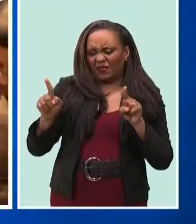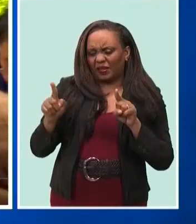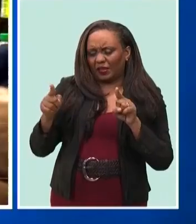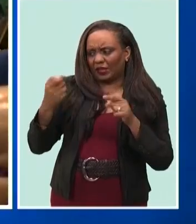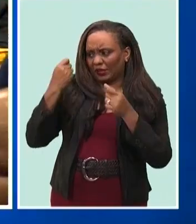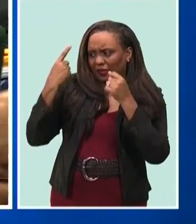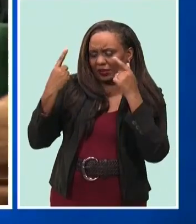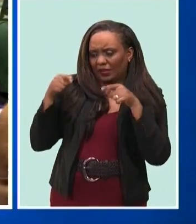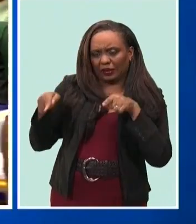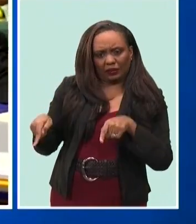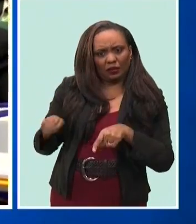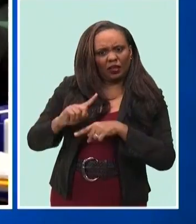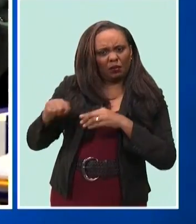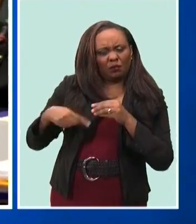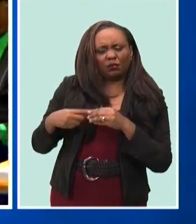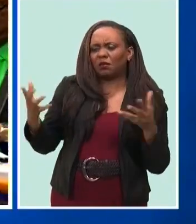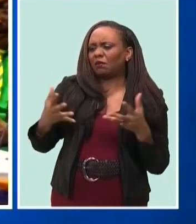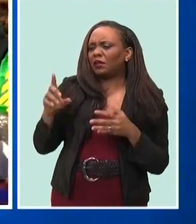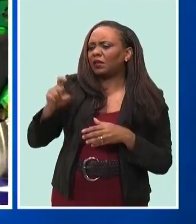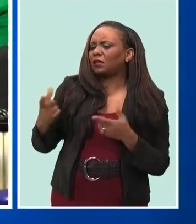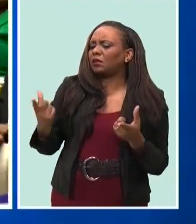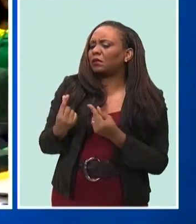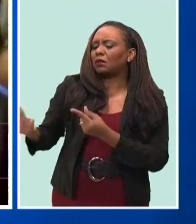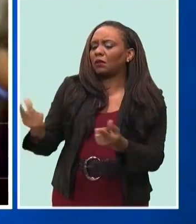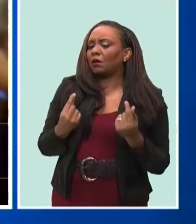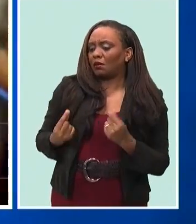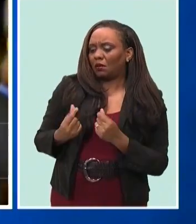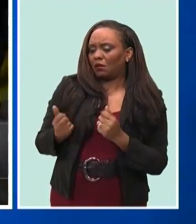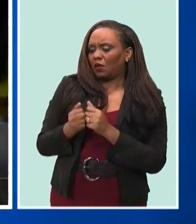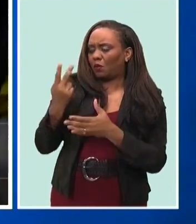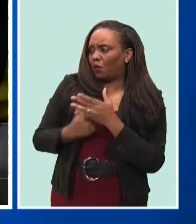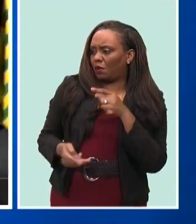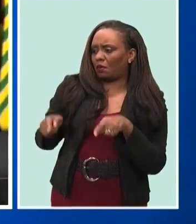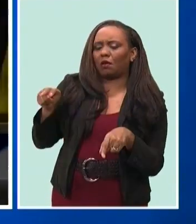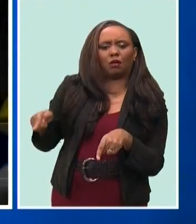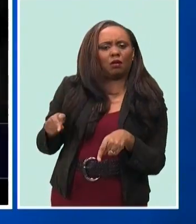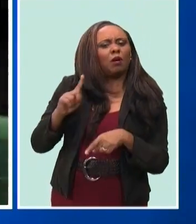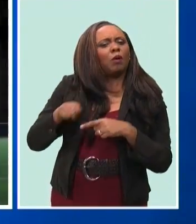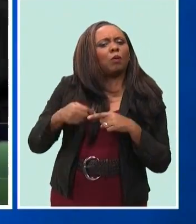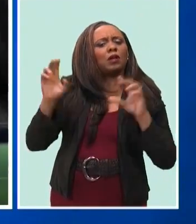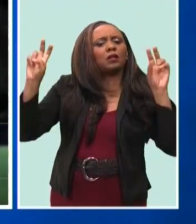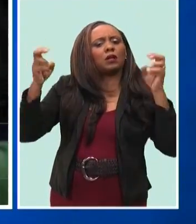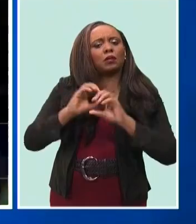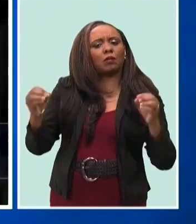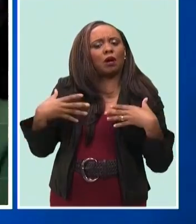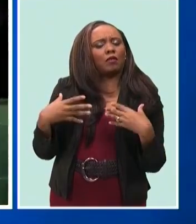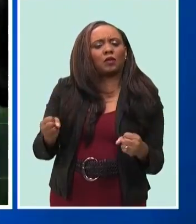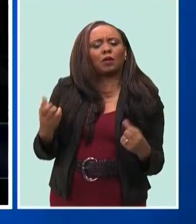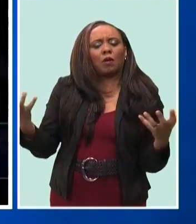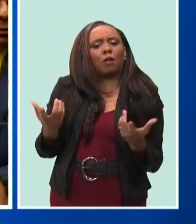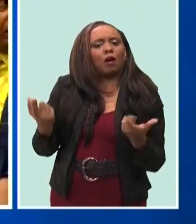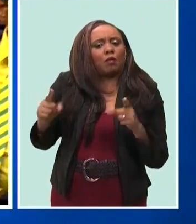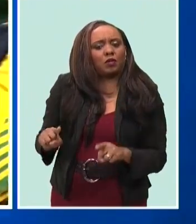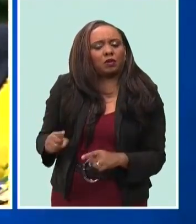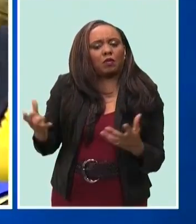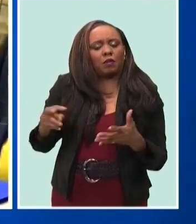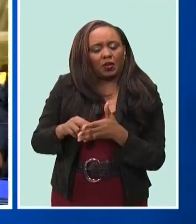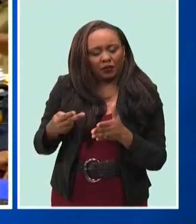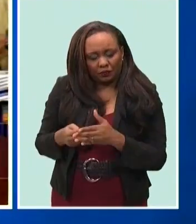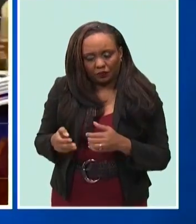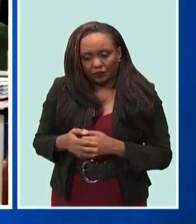that prescribes what must be done in the wake of a successful no-confidence motion. The executive is saying that